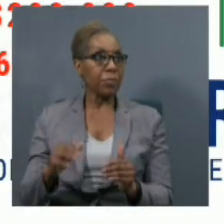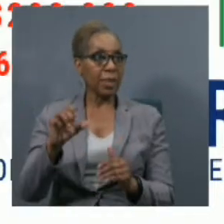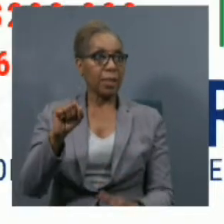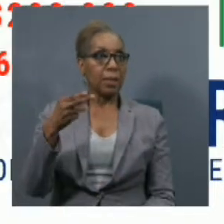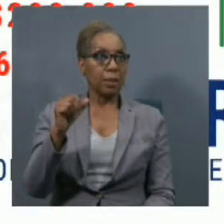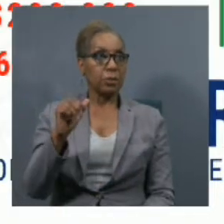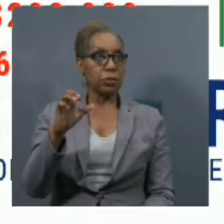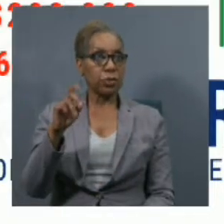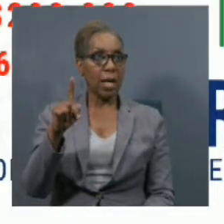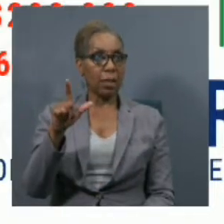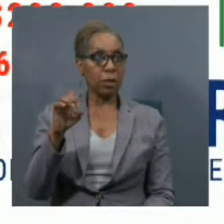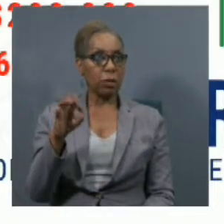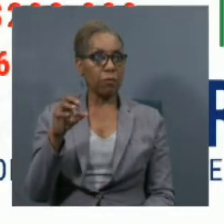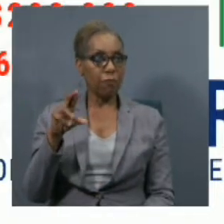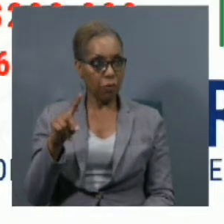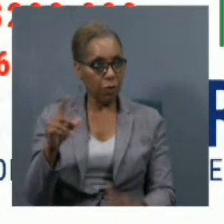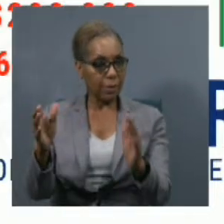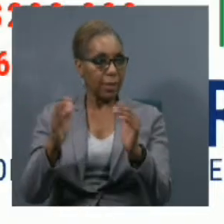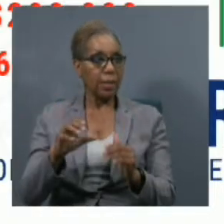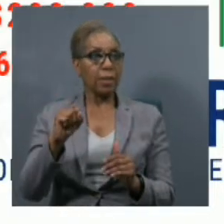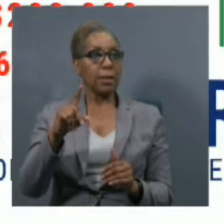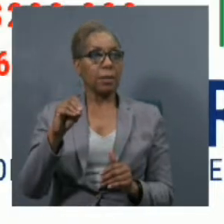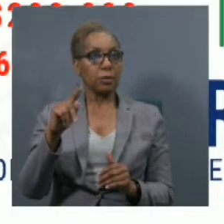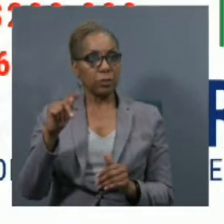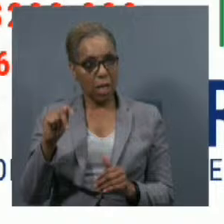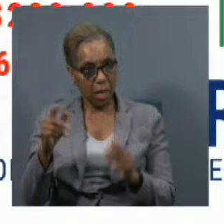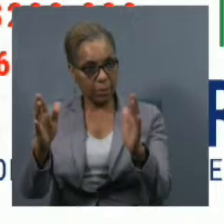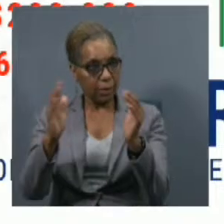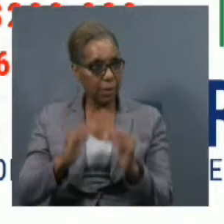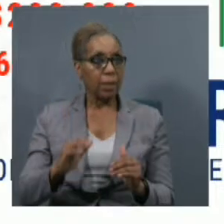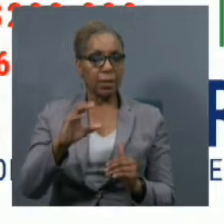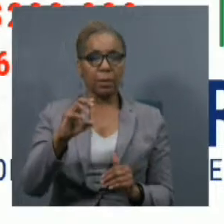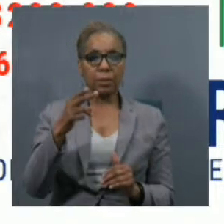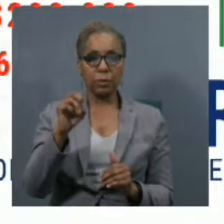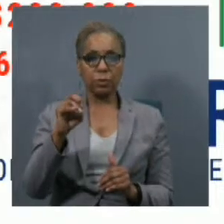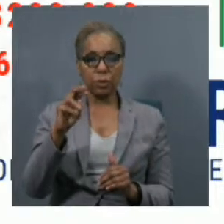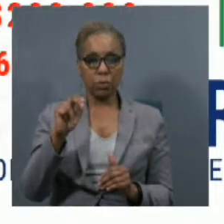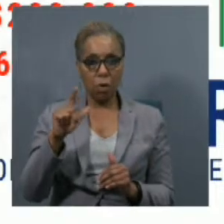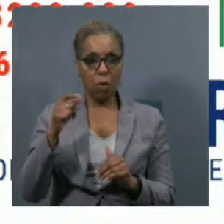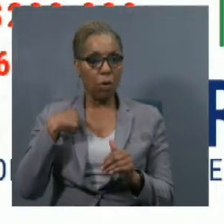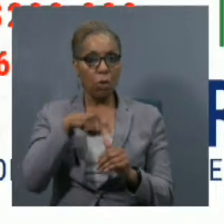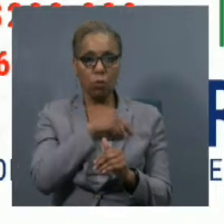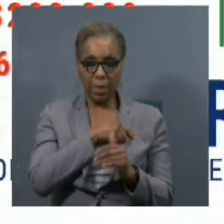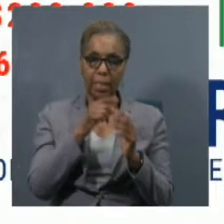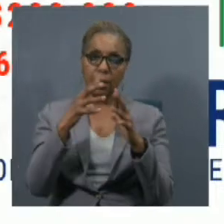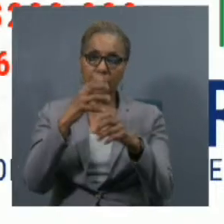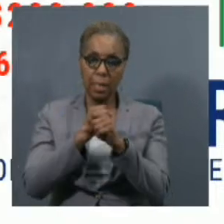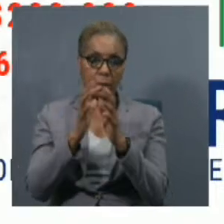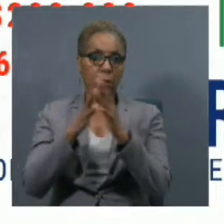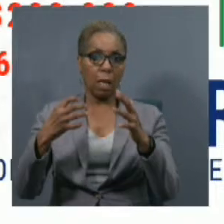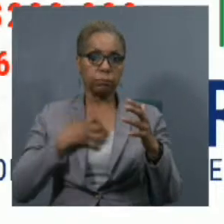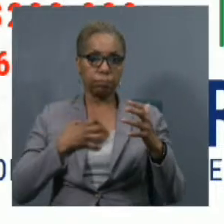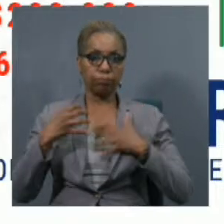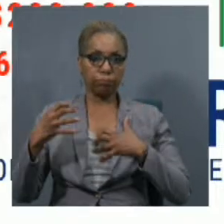at several segments of Chenal Parkway. We get a lot of complaints from all of these areas. We looked at West 36th Street